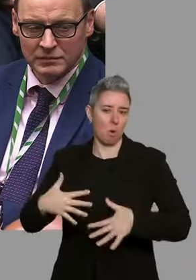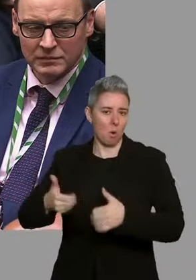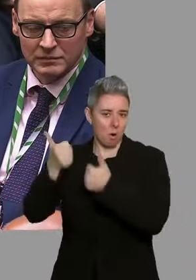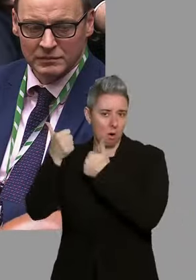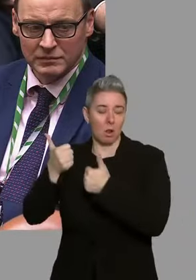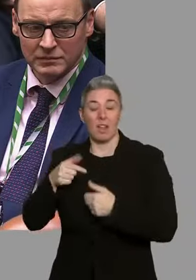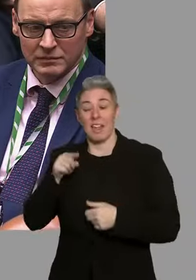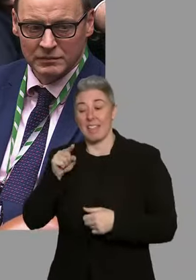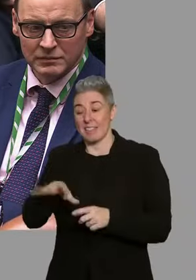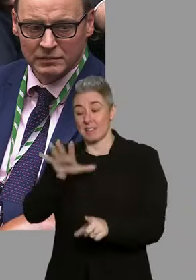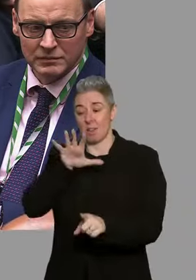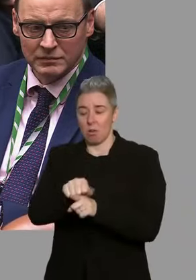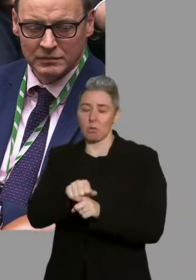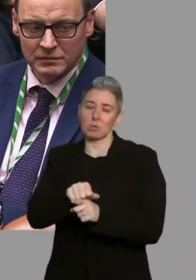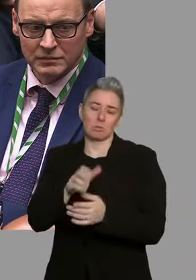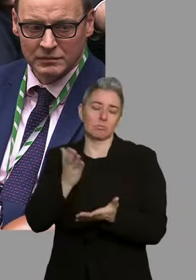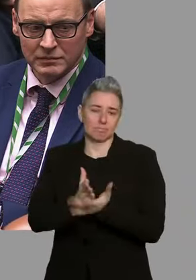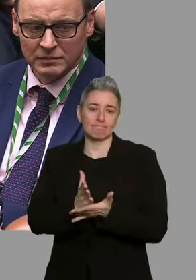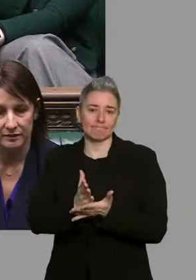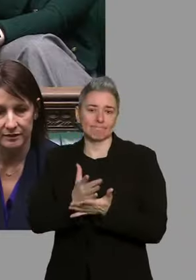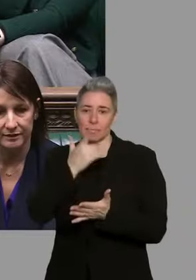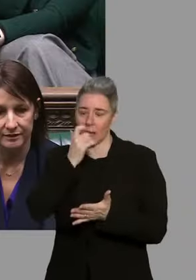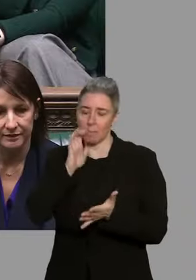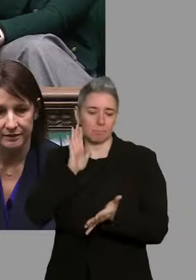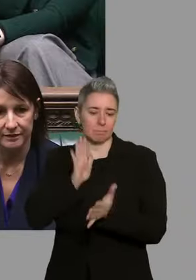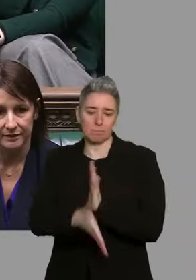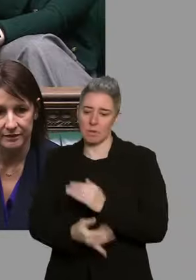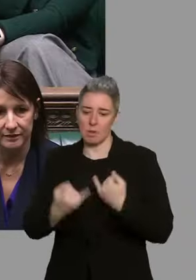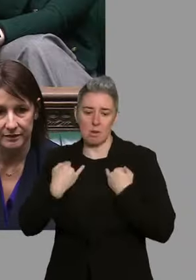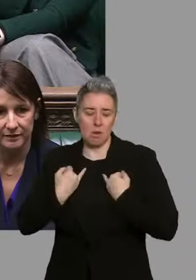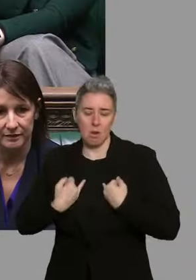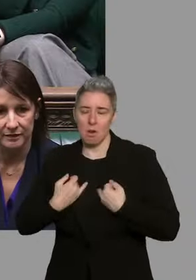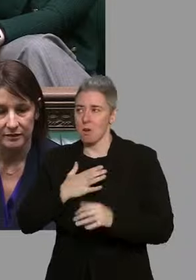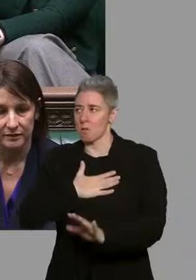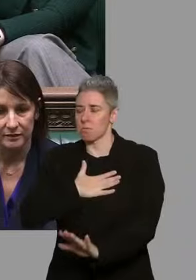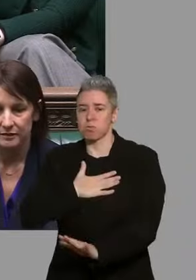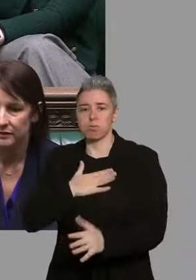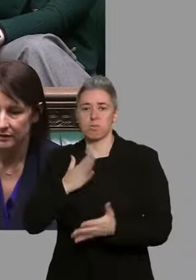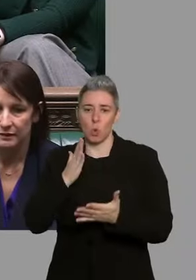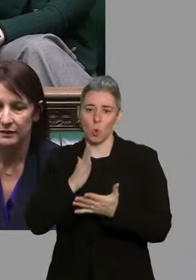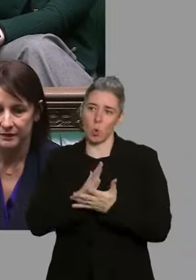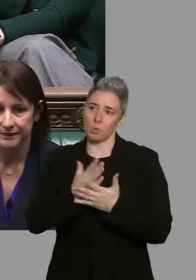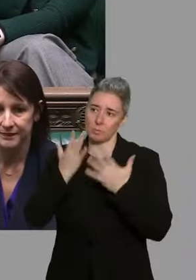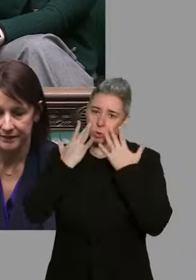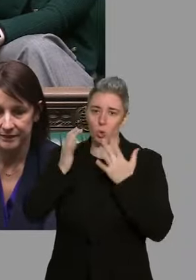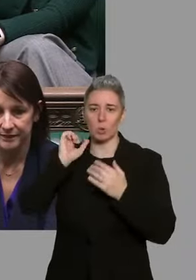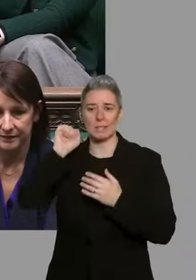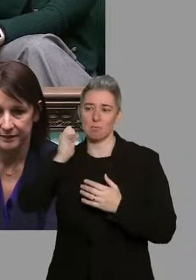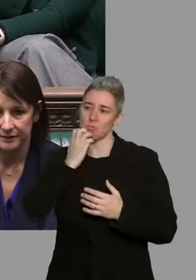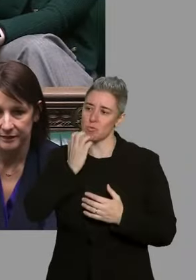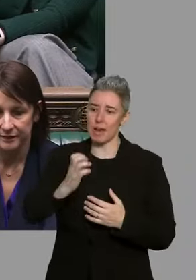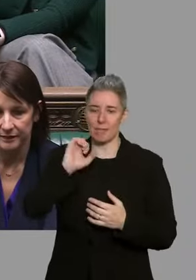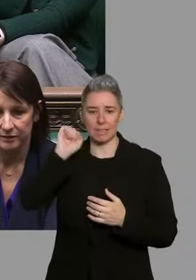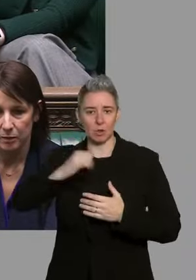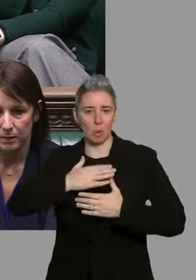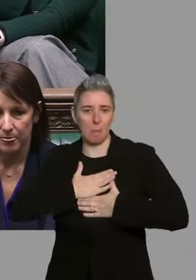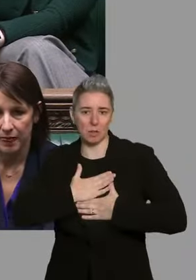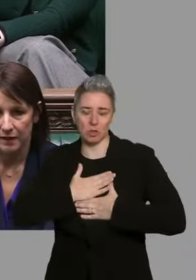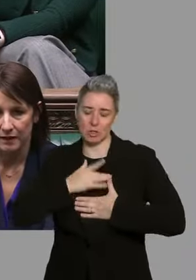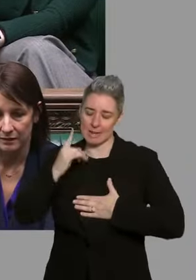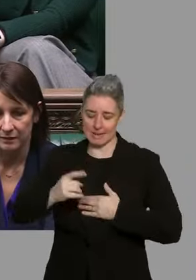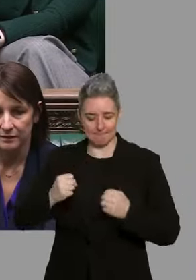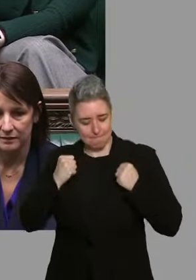and it's testament, if I may say so, to his bravery and compassion that he is raising awareness of the condition. I think many of us